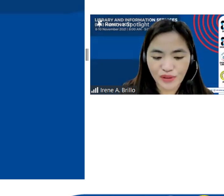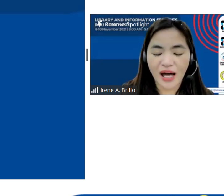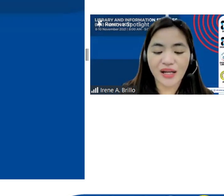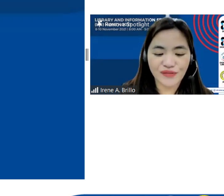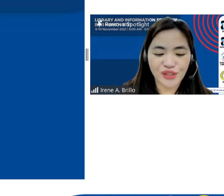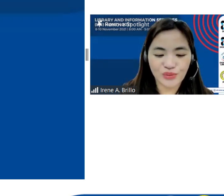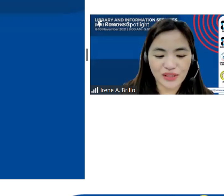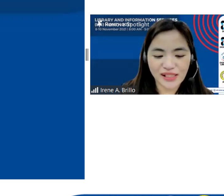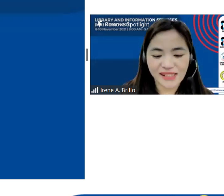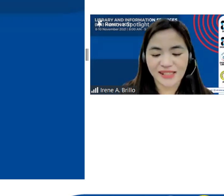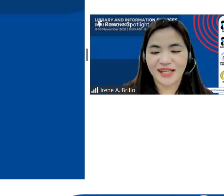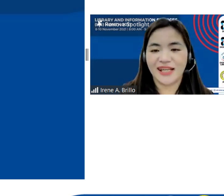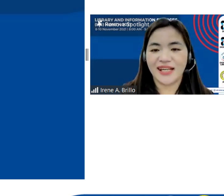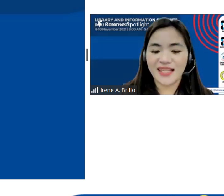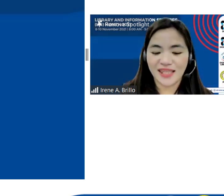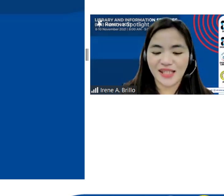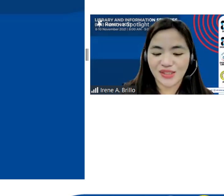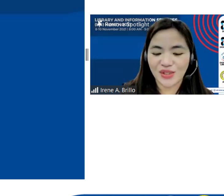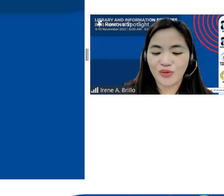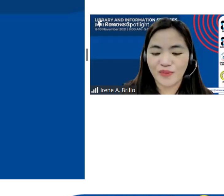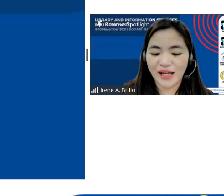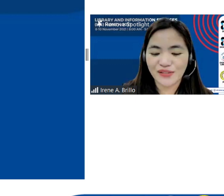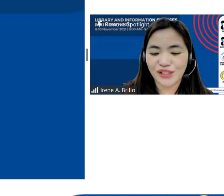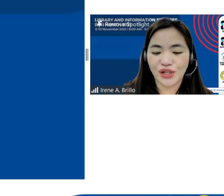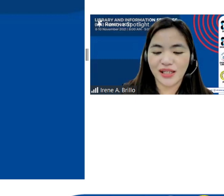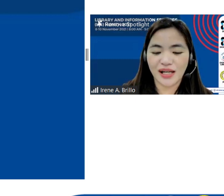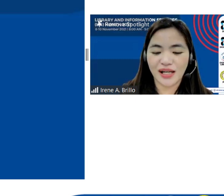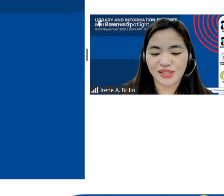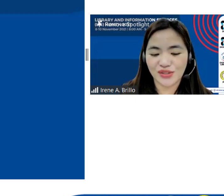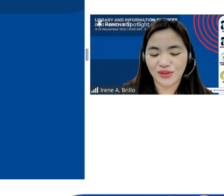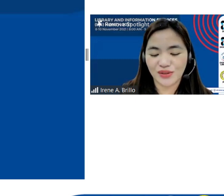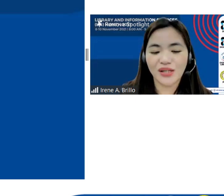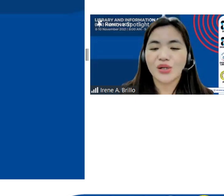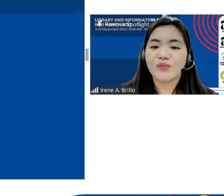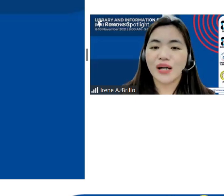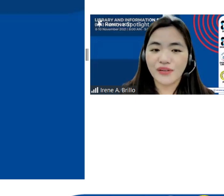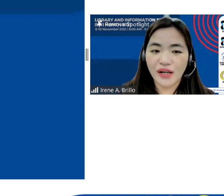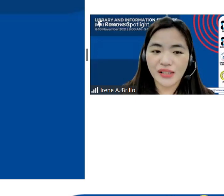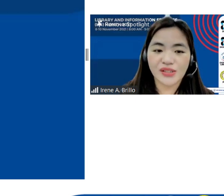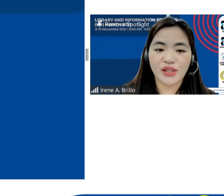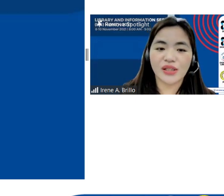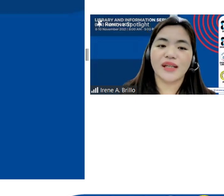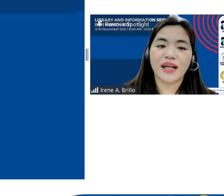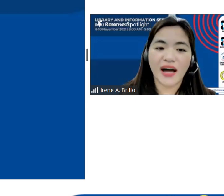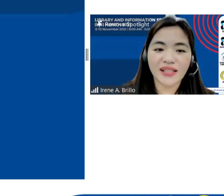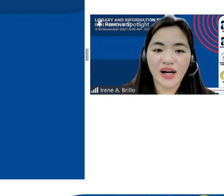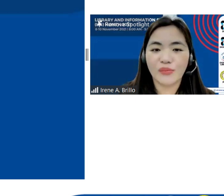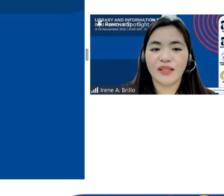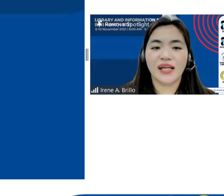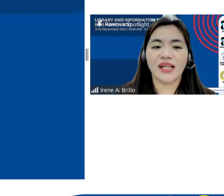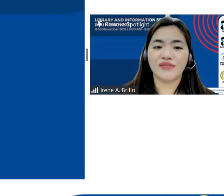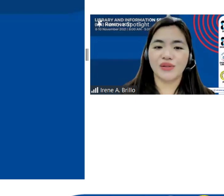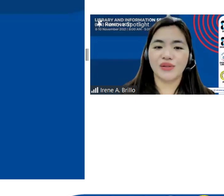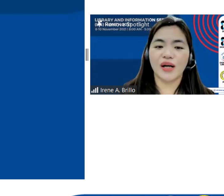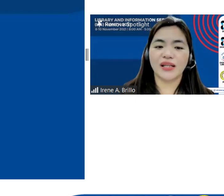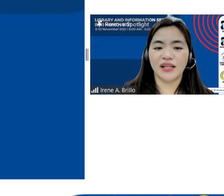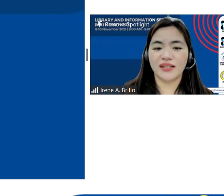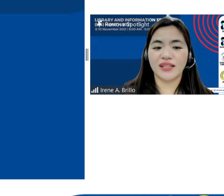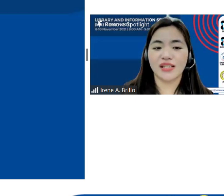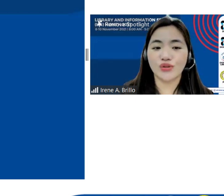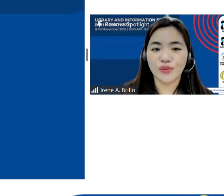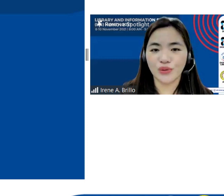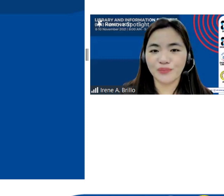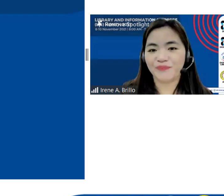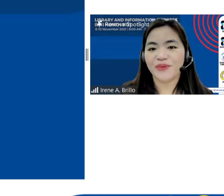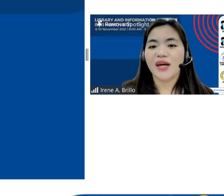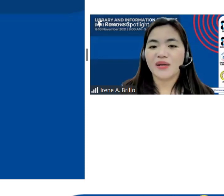Facebook Live viewers. Ayan, thank you so much for joining us today. We are very sorry we cannot accommodate everyone in the